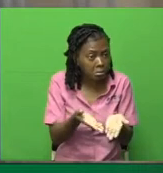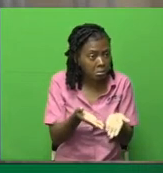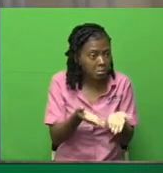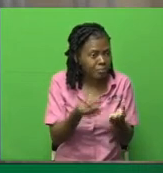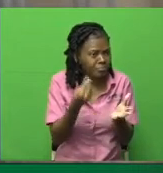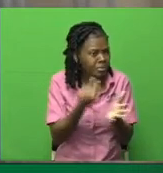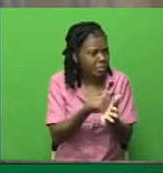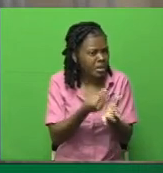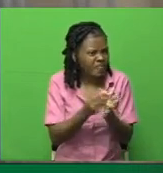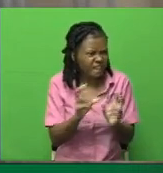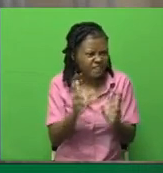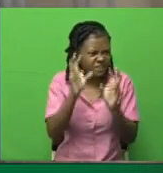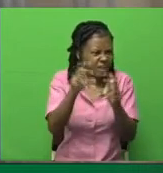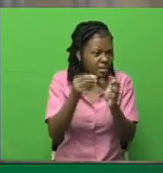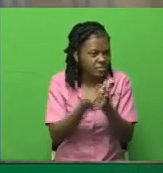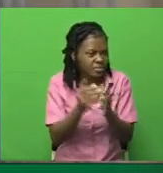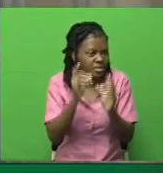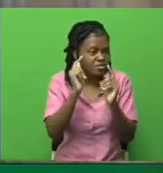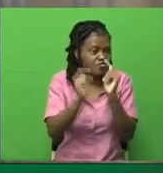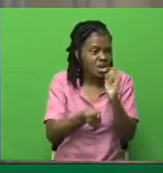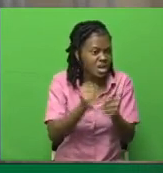investment in TNT